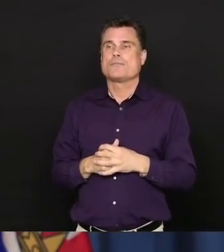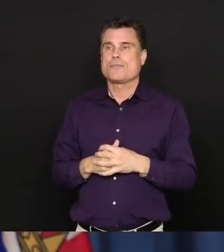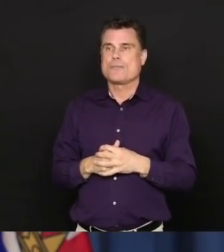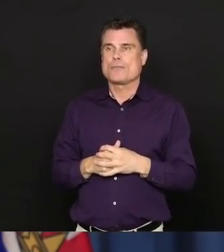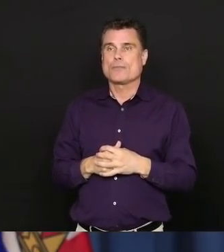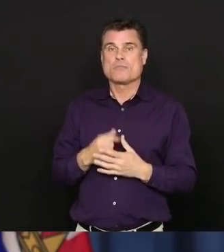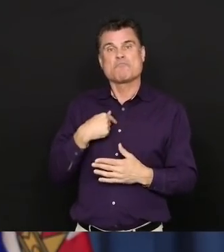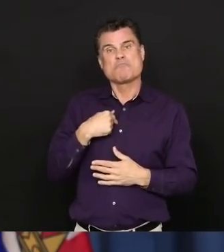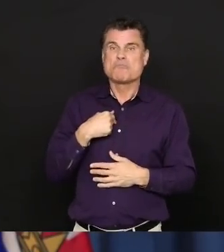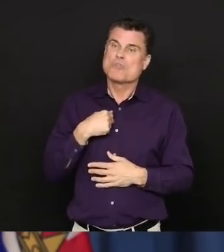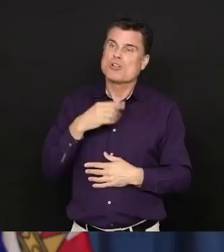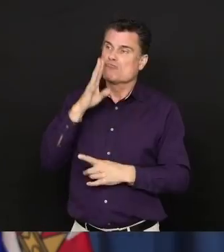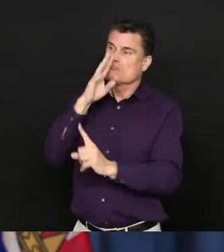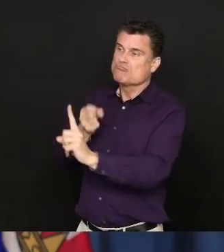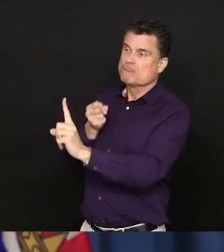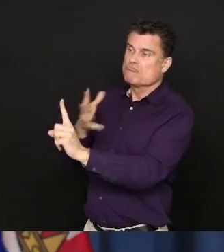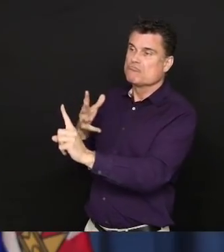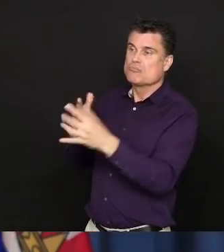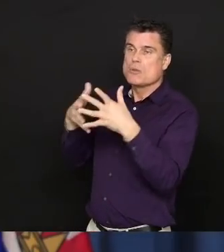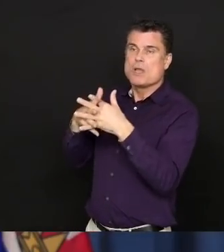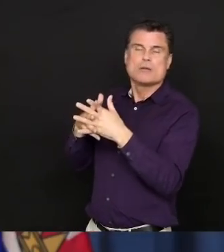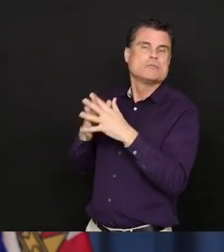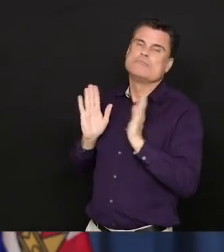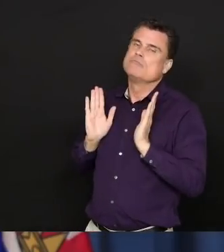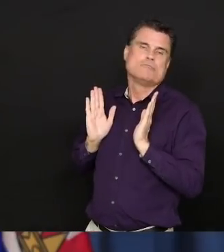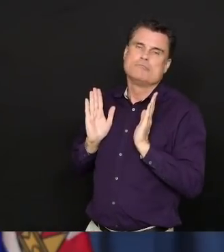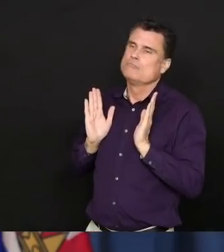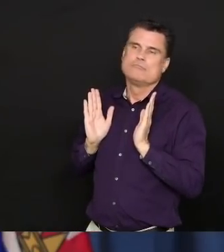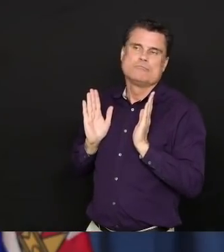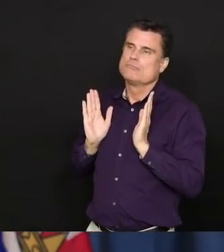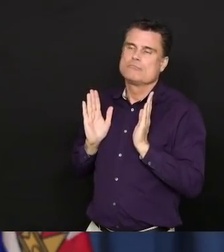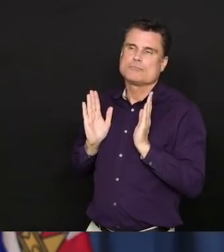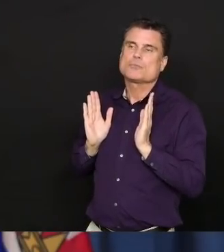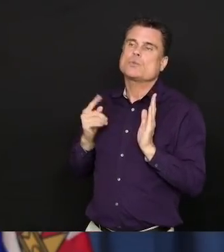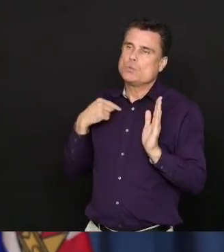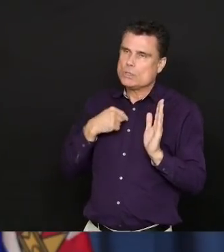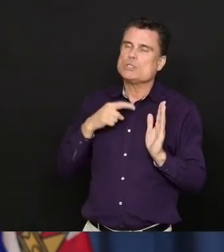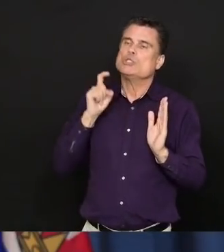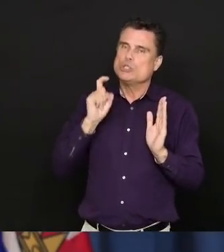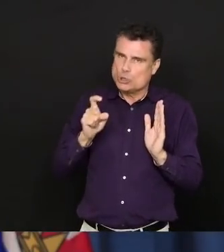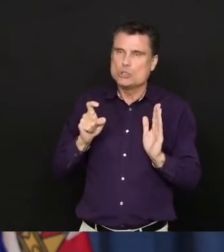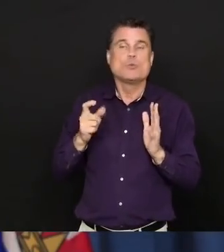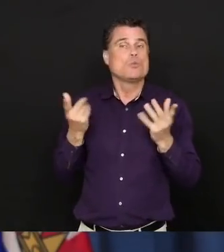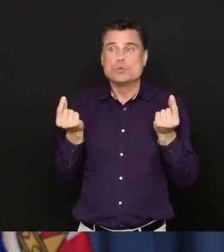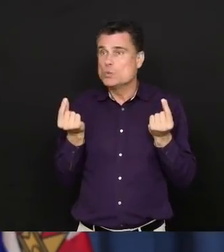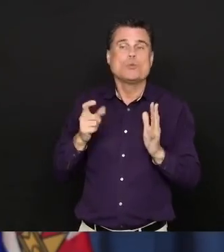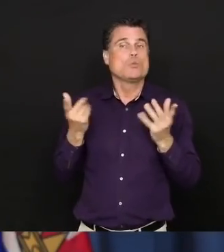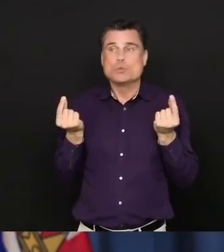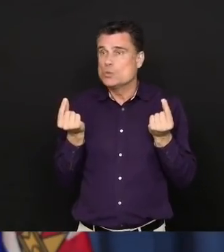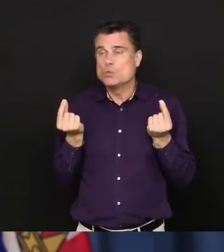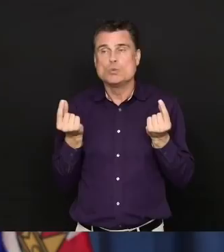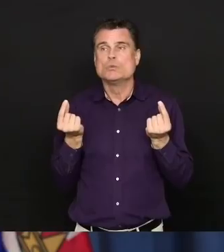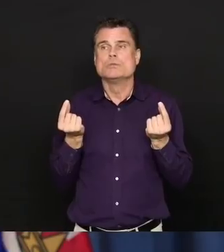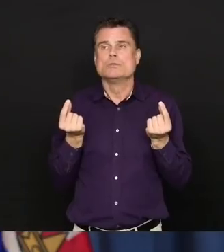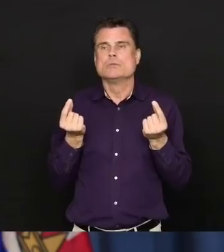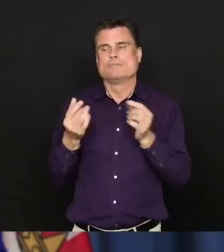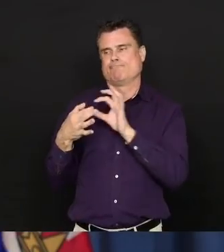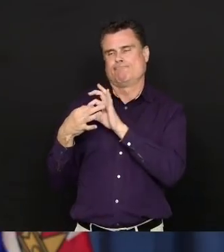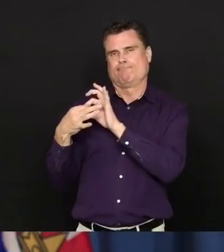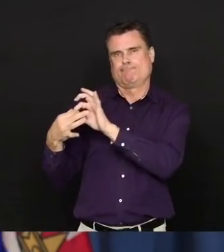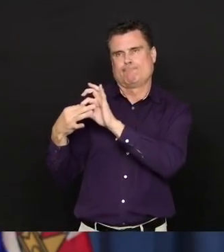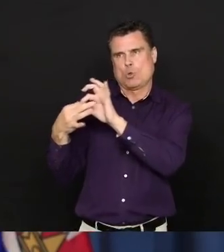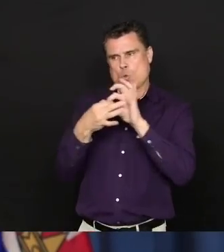shouldn't respond with retaliation, we should respond by insisting that we work together, because we are genuinely, as a whole world, in this